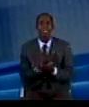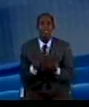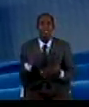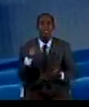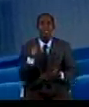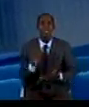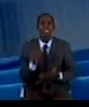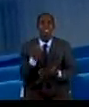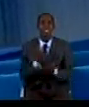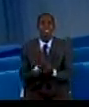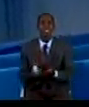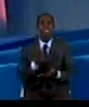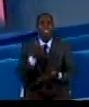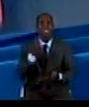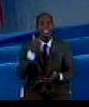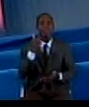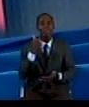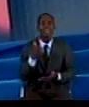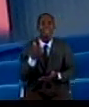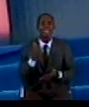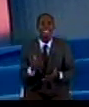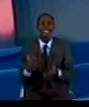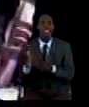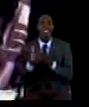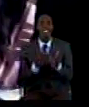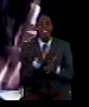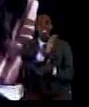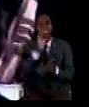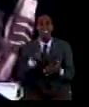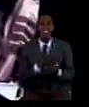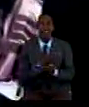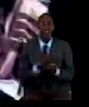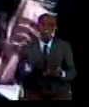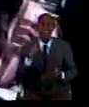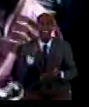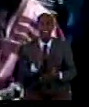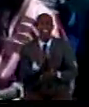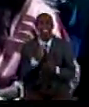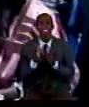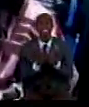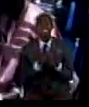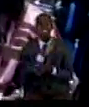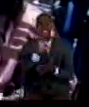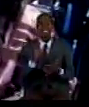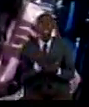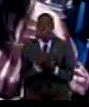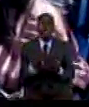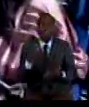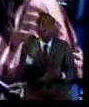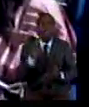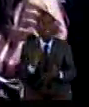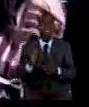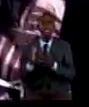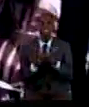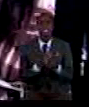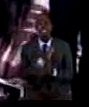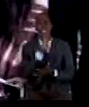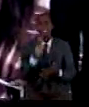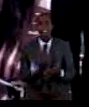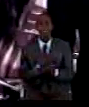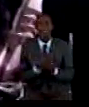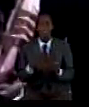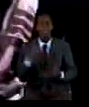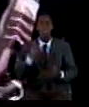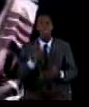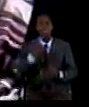never fails. Amen. Jesus never. He has never failed. He will never,